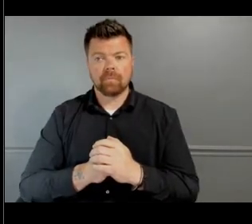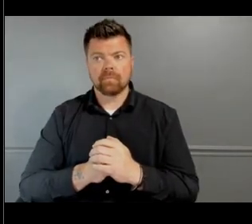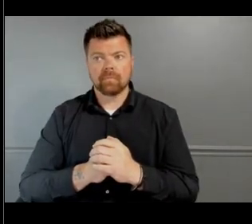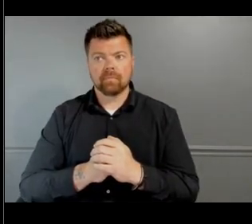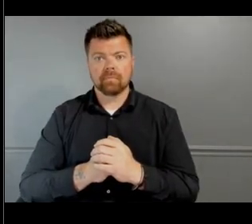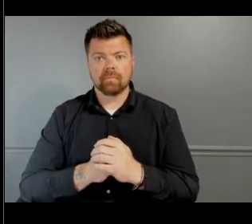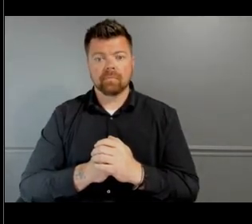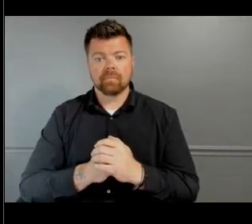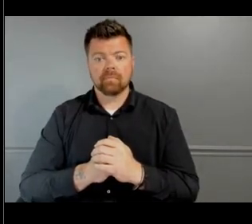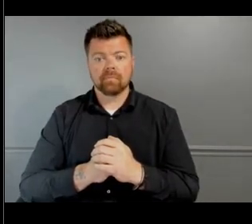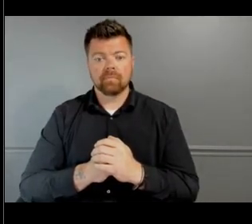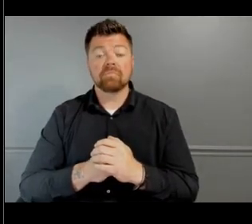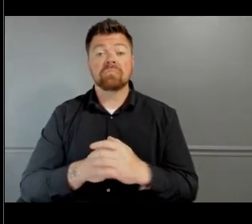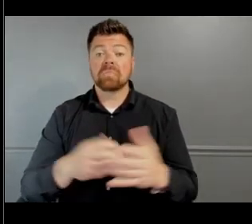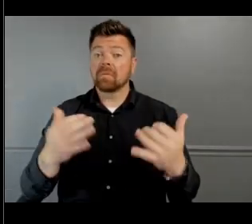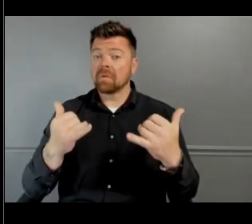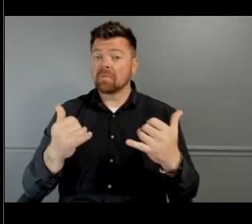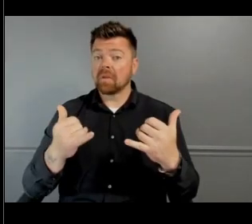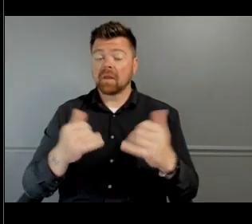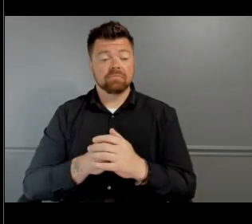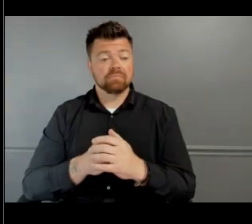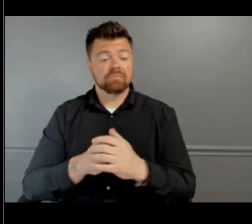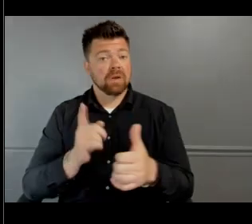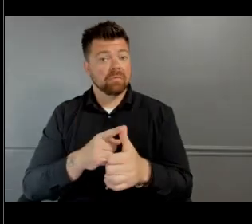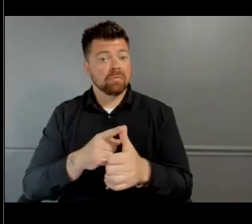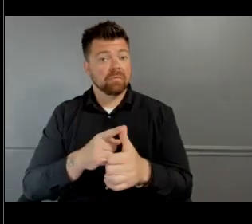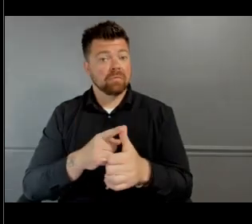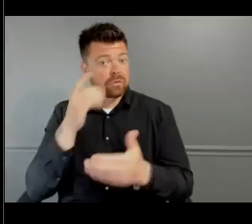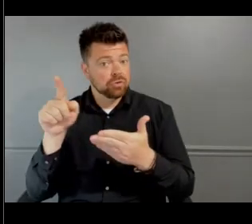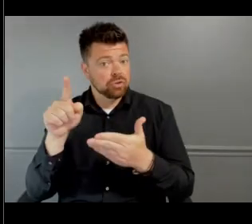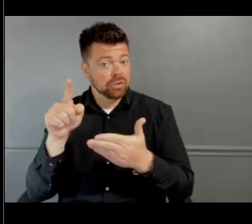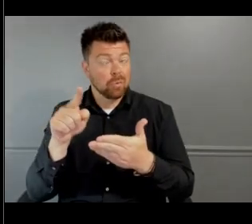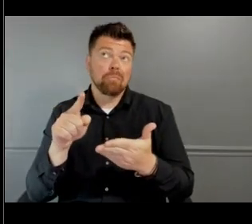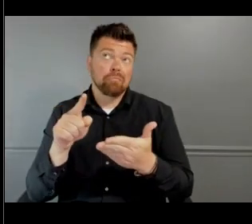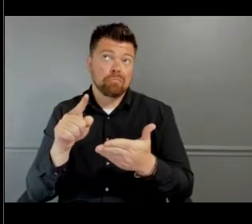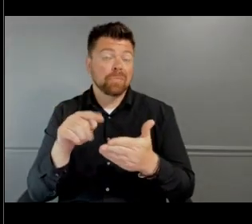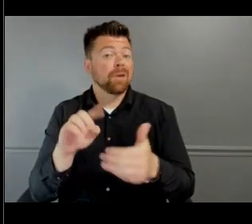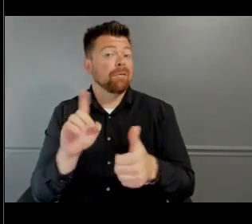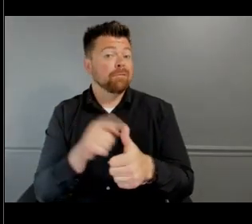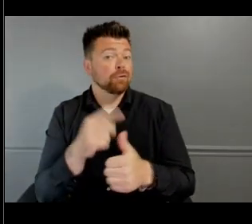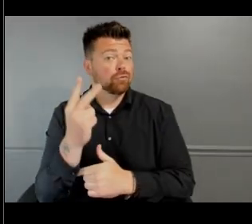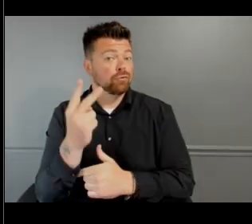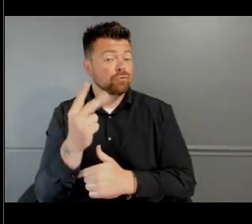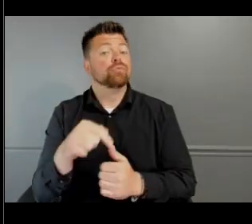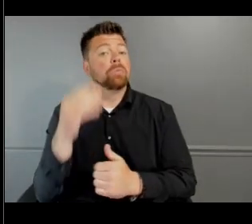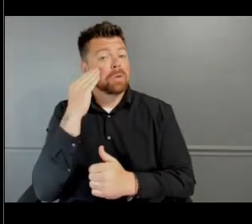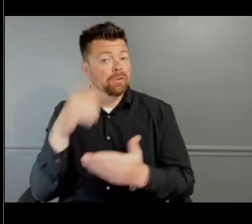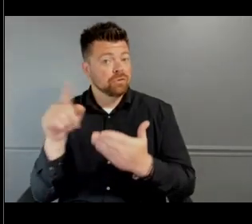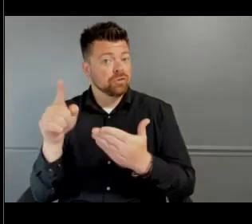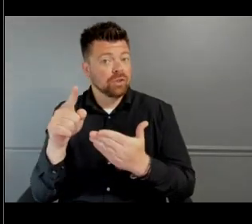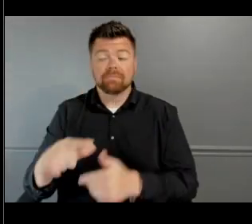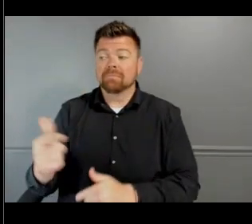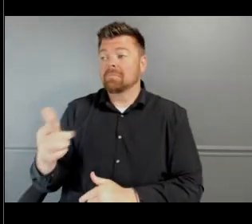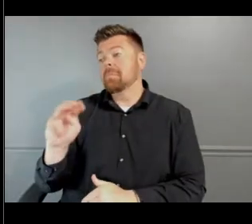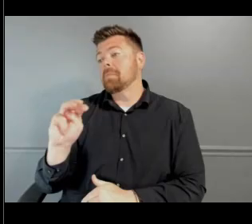That brings us to our first knowledge check, actually our first 2 knowledge checks. So Michael, I'm going to send it over to